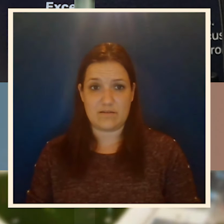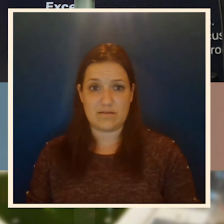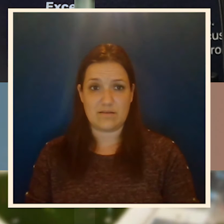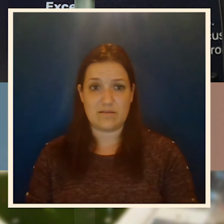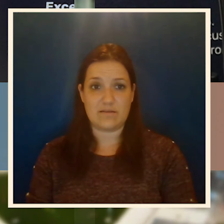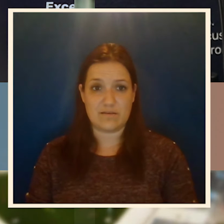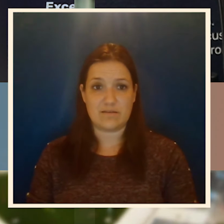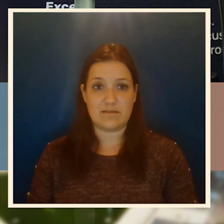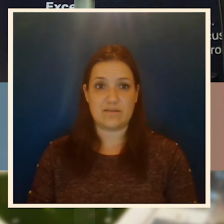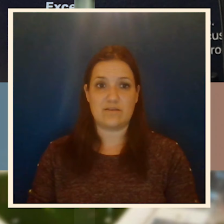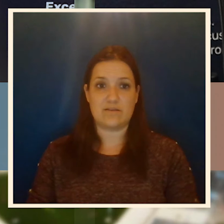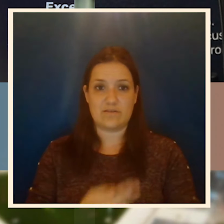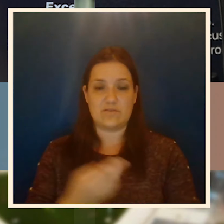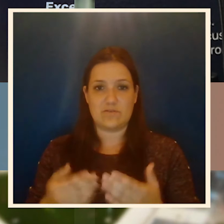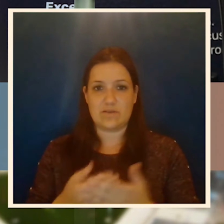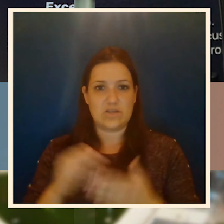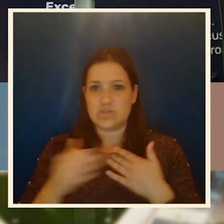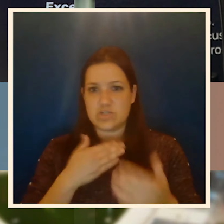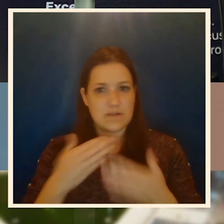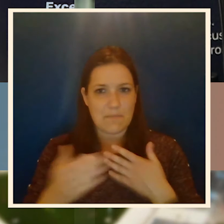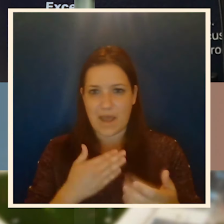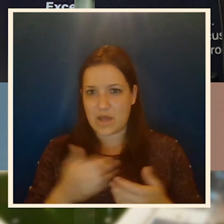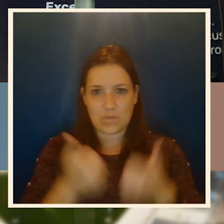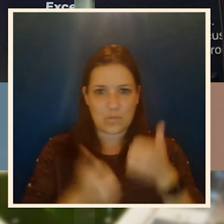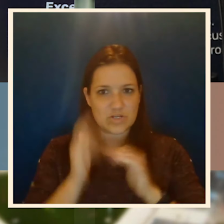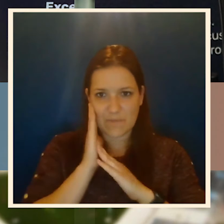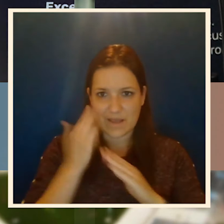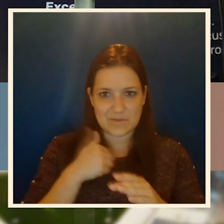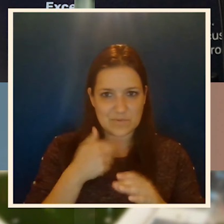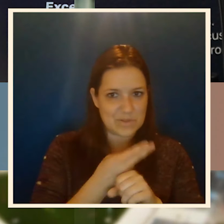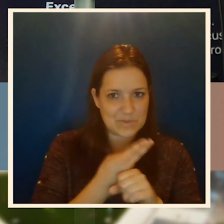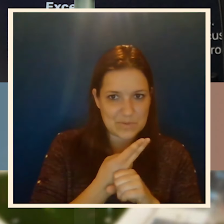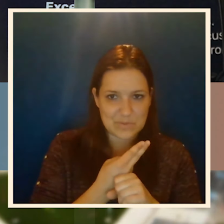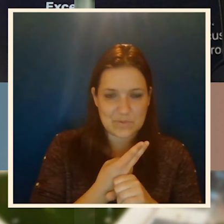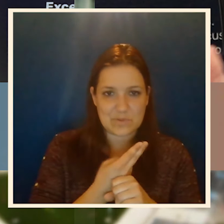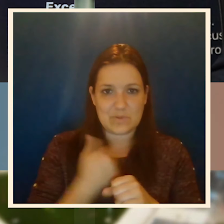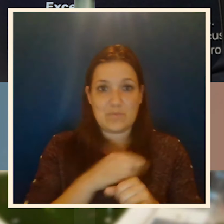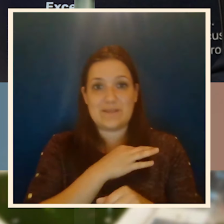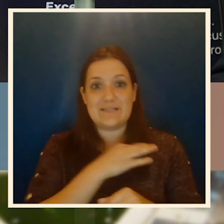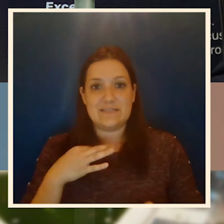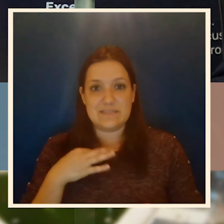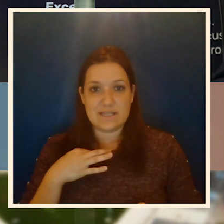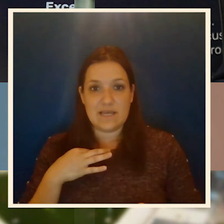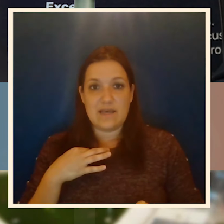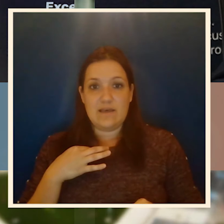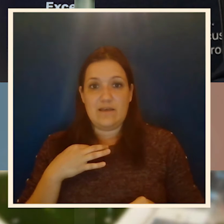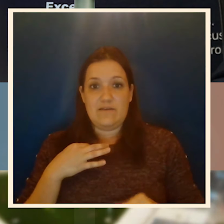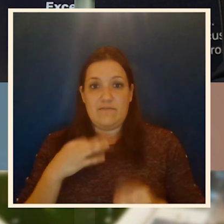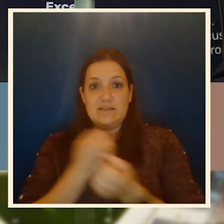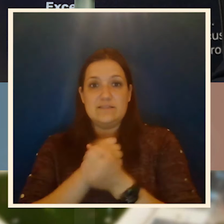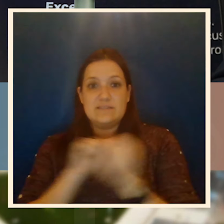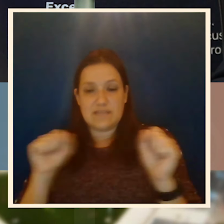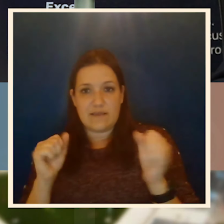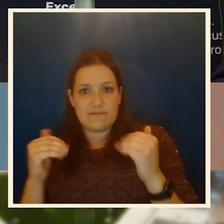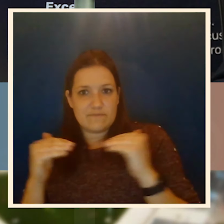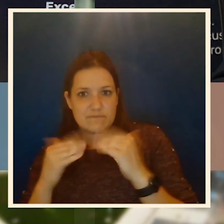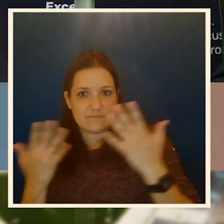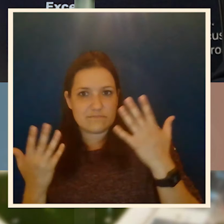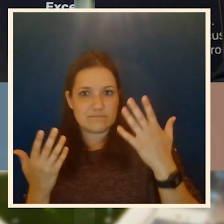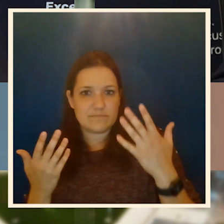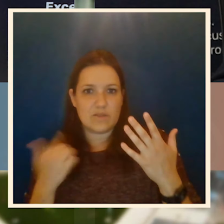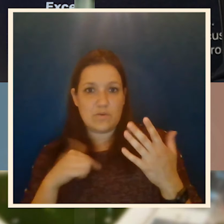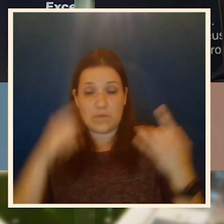Yeah, lobby. Exactly. Yeah. It shouldn't matter to them which beds we use, that we staff, you know, to a safe level.